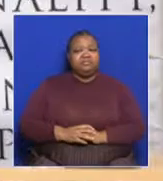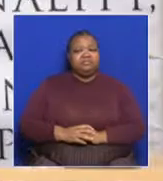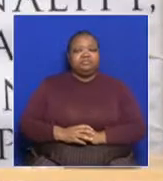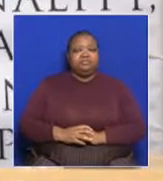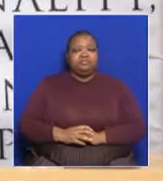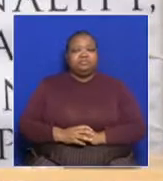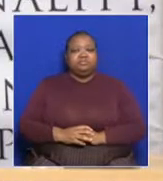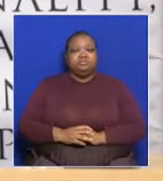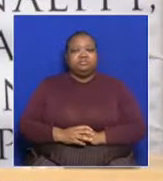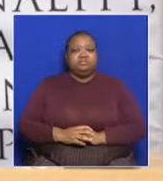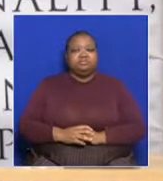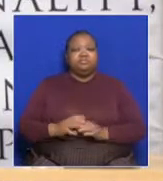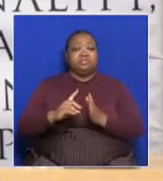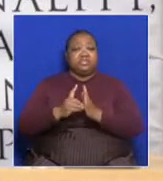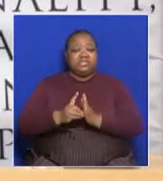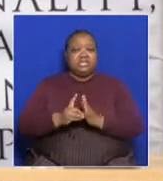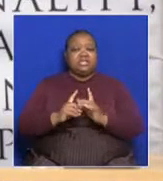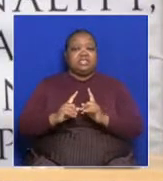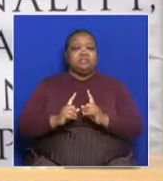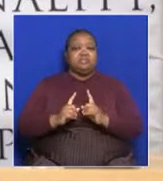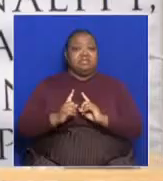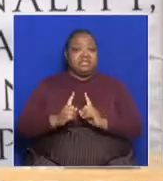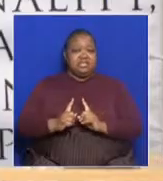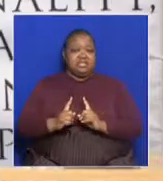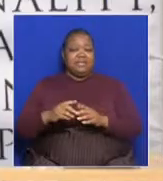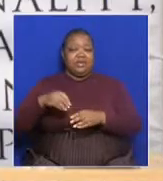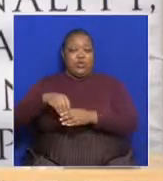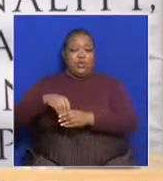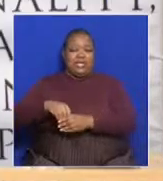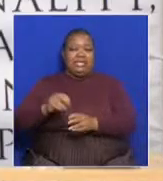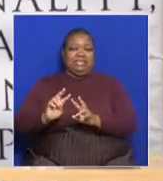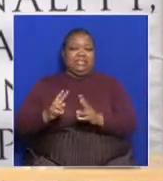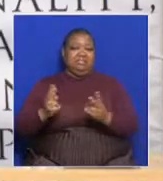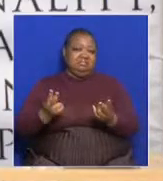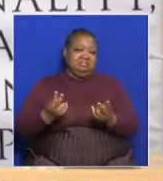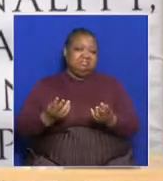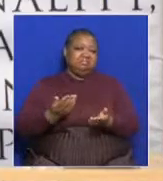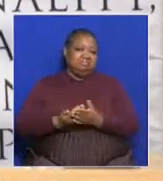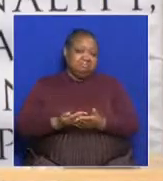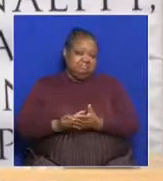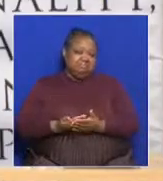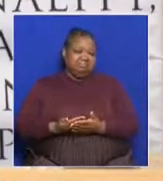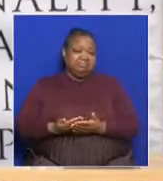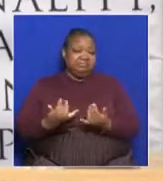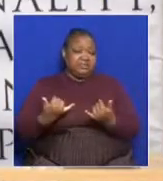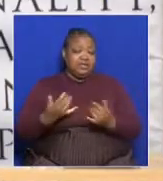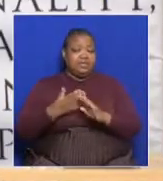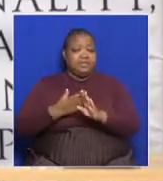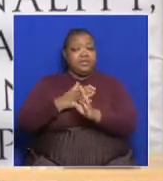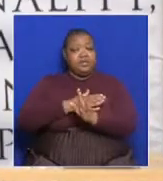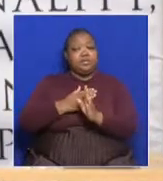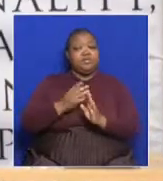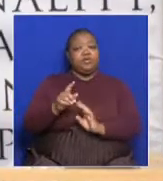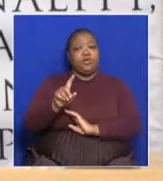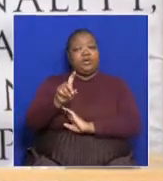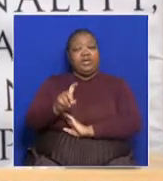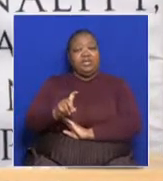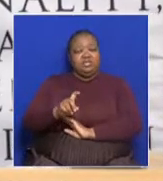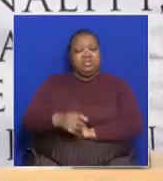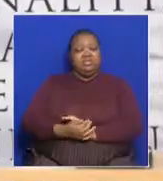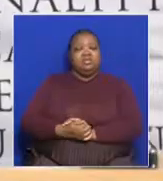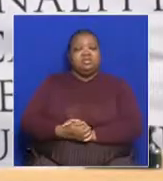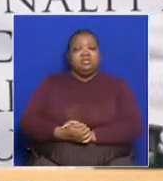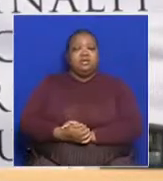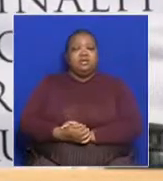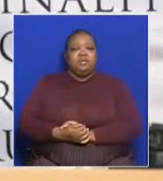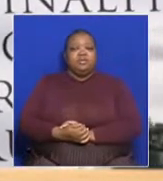the diary, but in a completely different context. So perhaps. But before you do so, I had invited the Colonel to